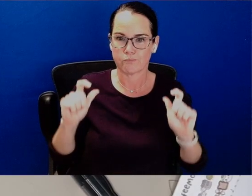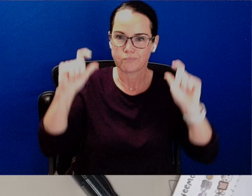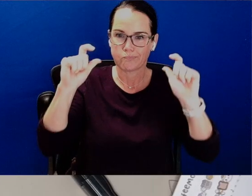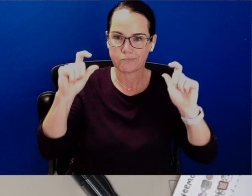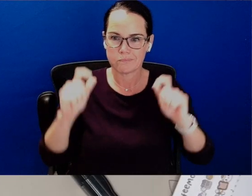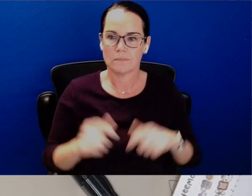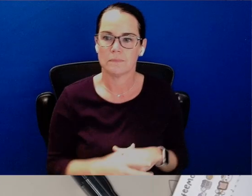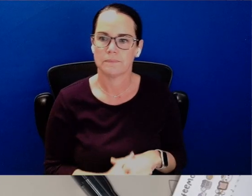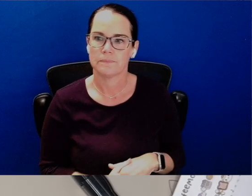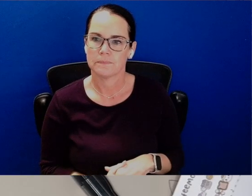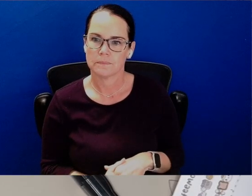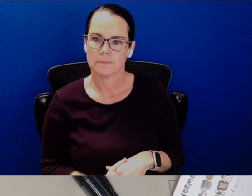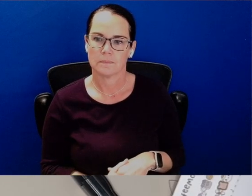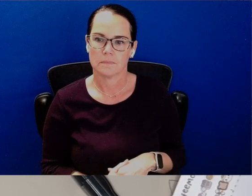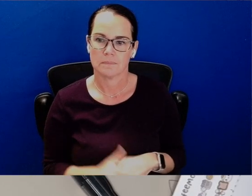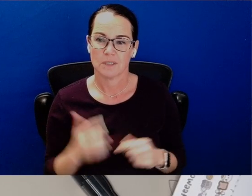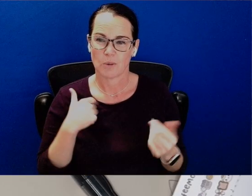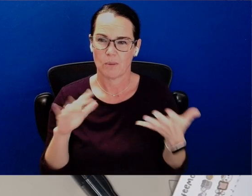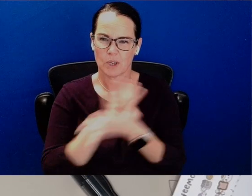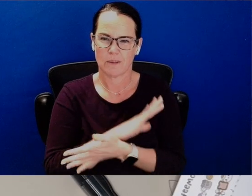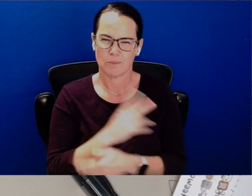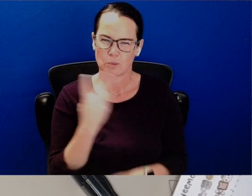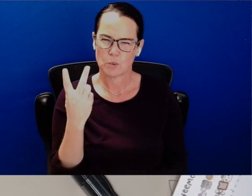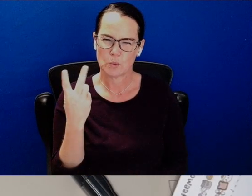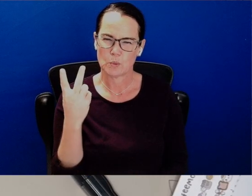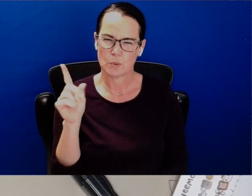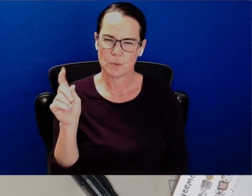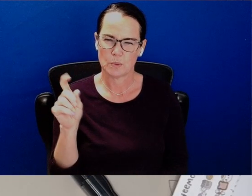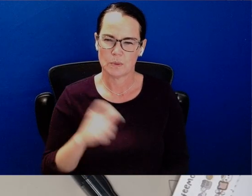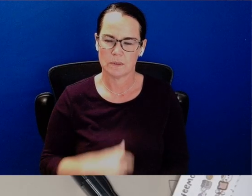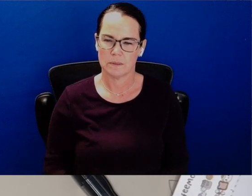higher. Do I want to cover up the 2?